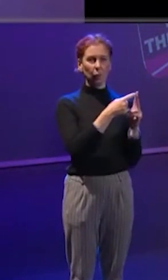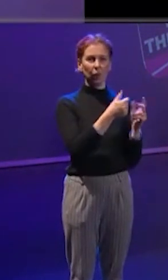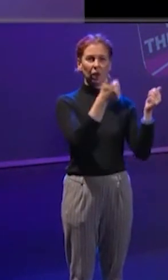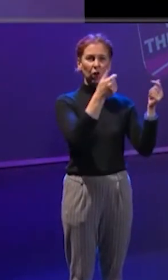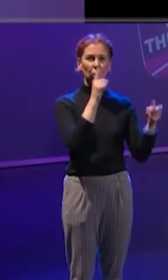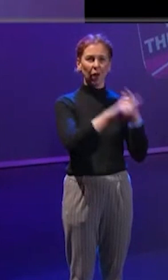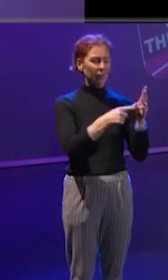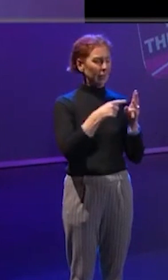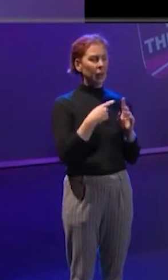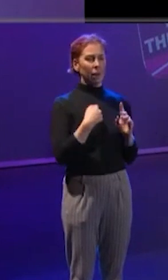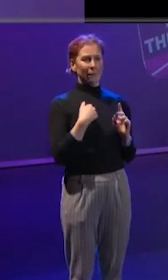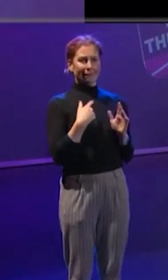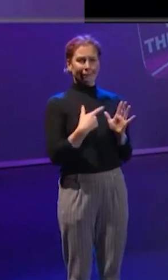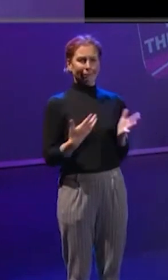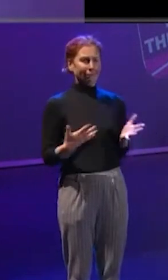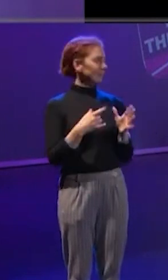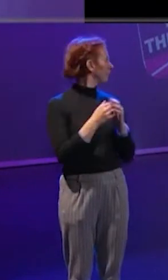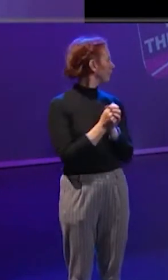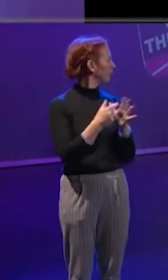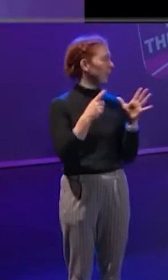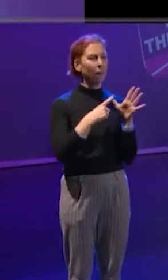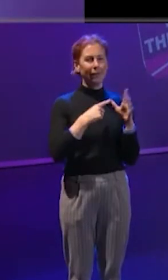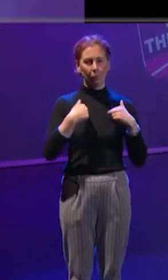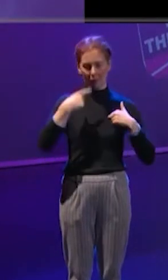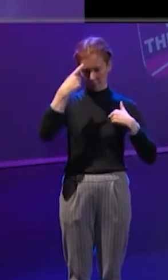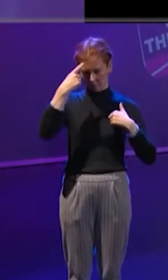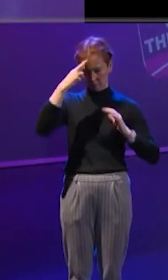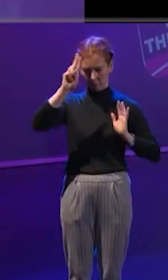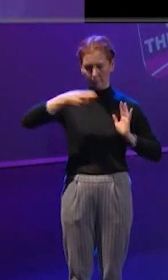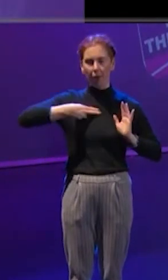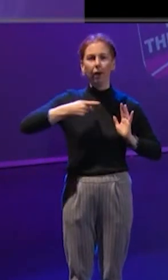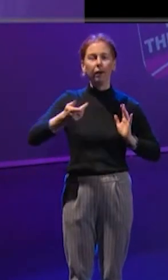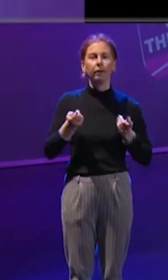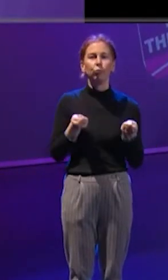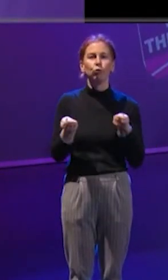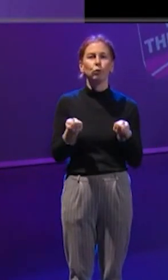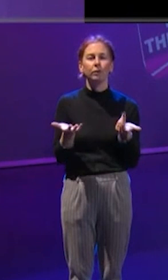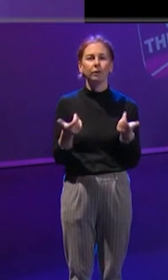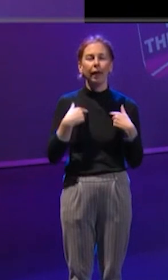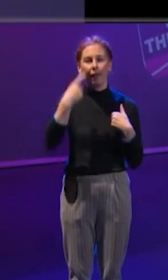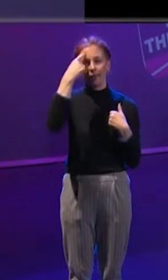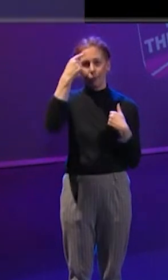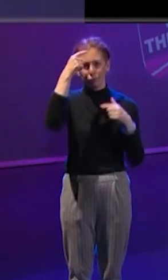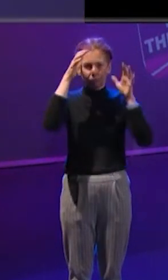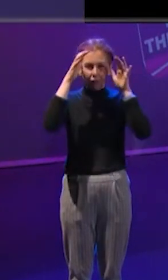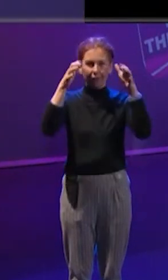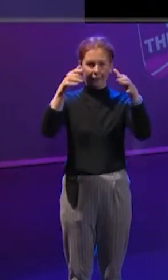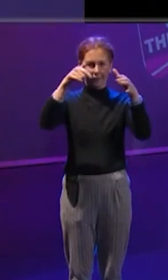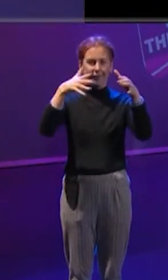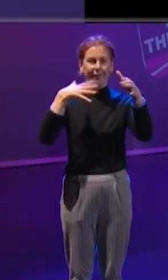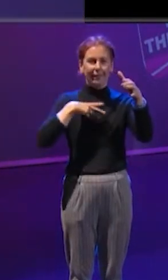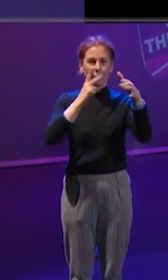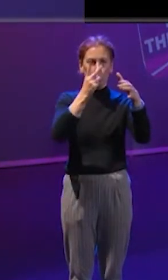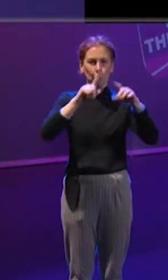great. I always think of myself as a producer in terms of, well, I think that your brain has to be in two places at once. So you kind of have to